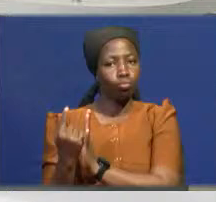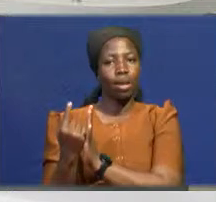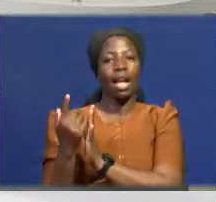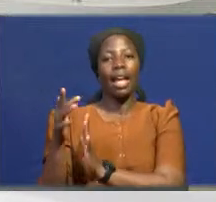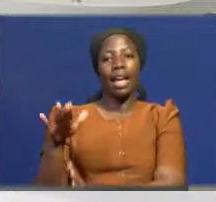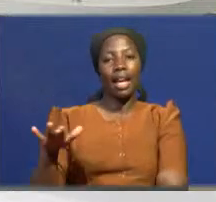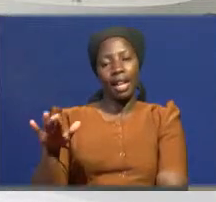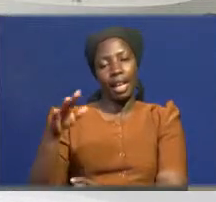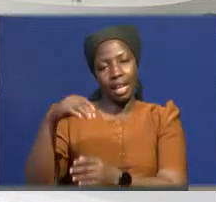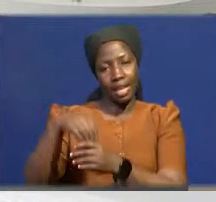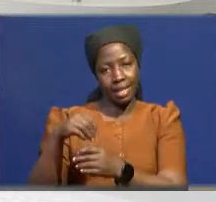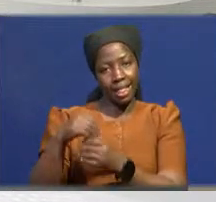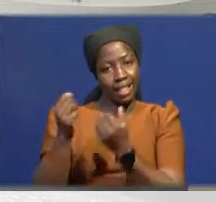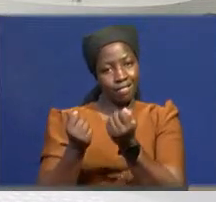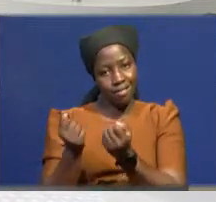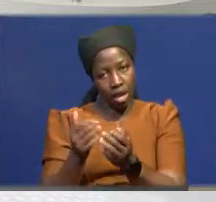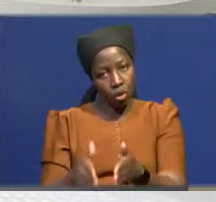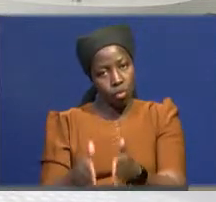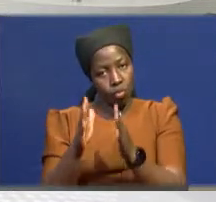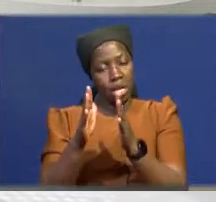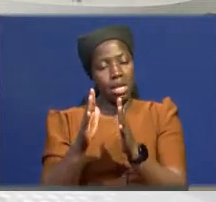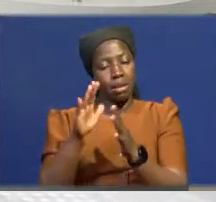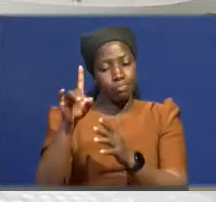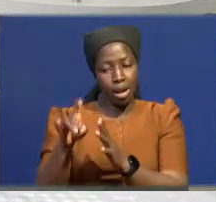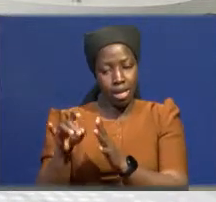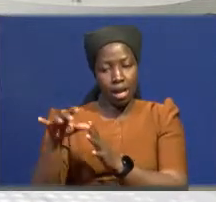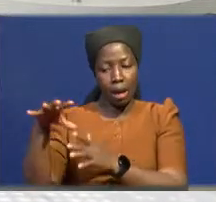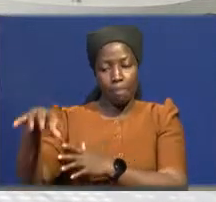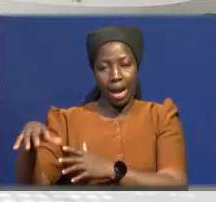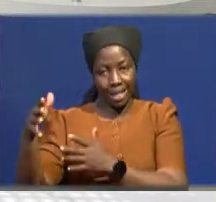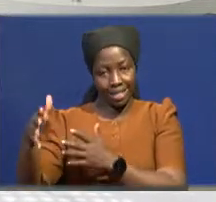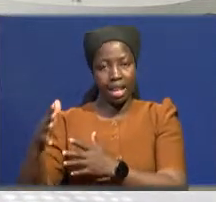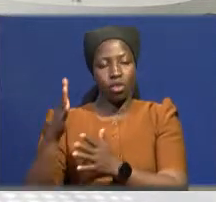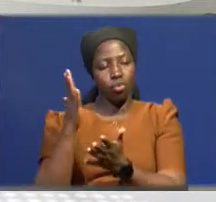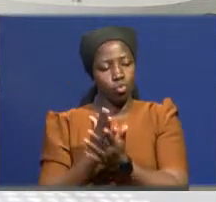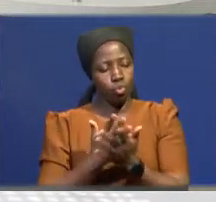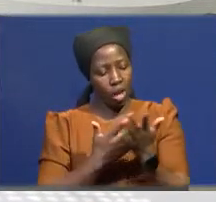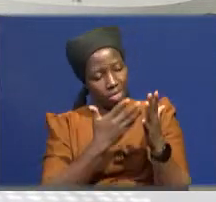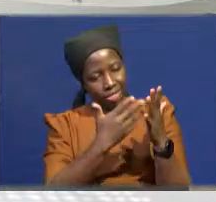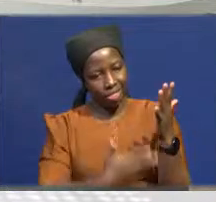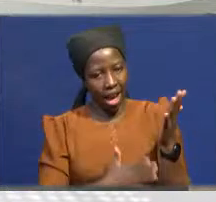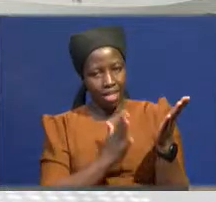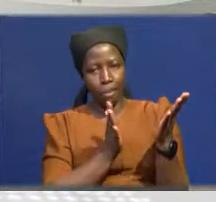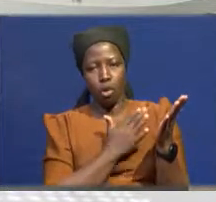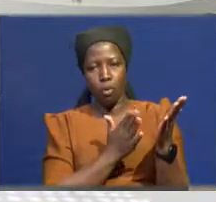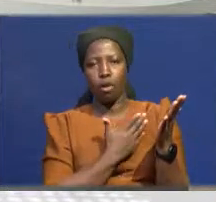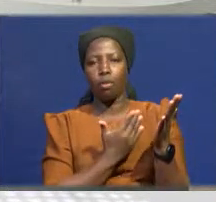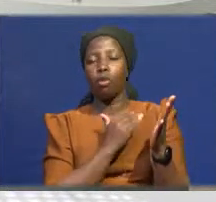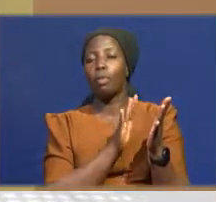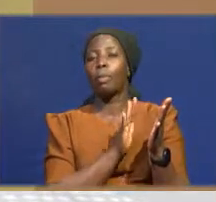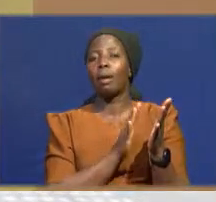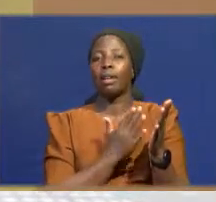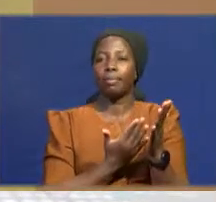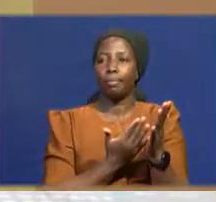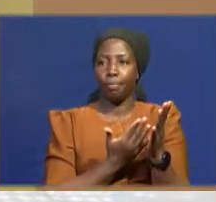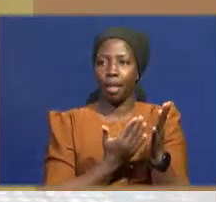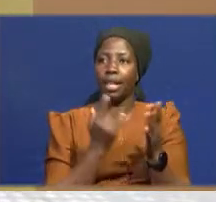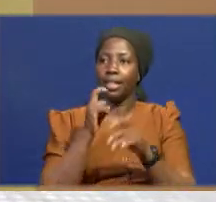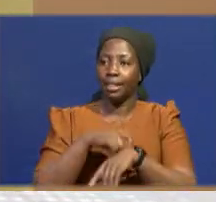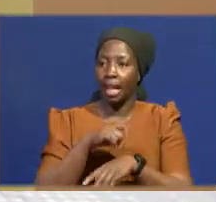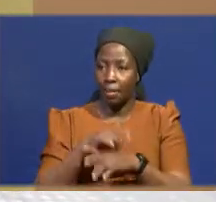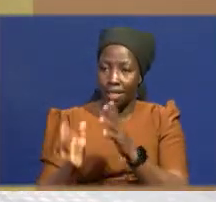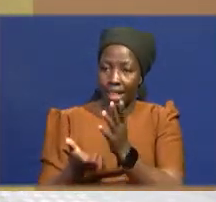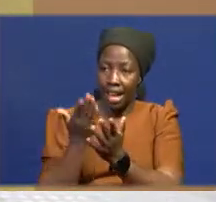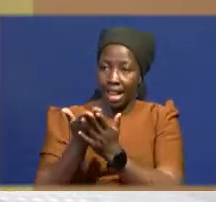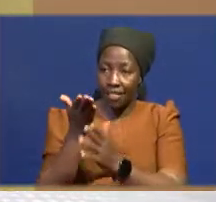Yeah. Uh-huh. He has to park it there. Mm-hmm. The moment... And it is in their note. In their notebook, right. In their safety book. Mm. They are told, the moment he gets